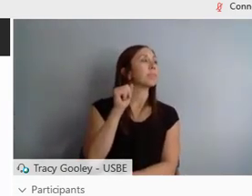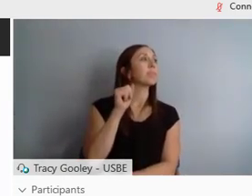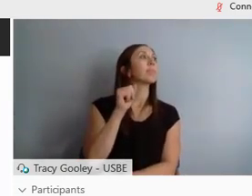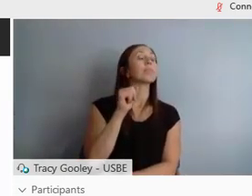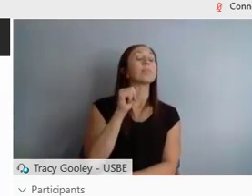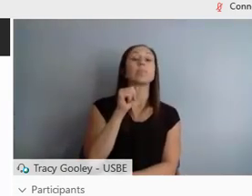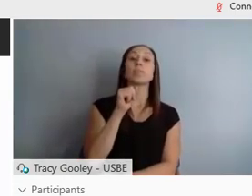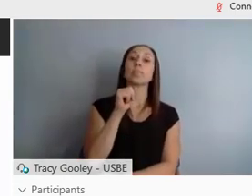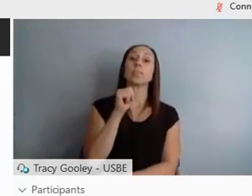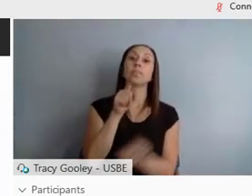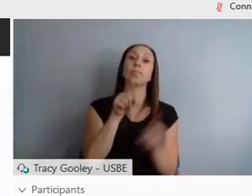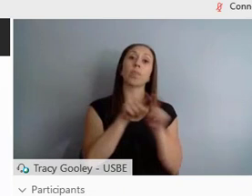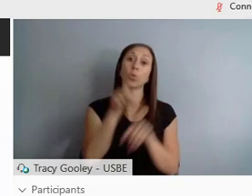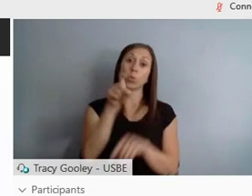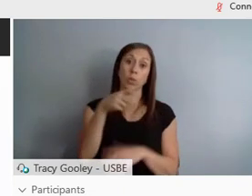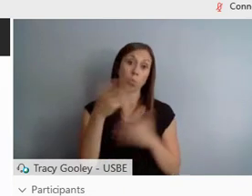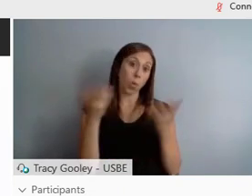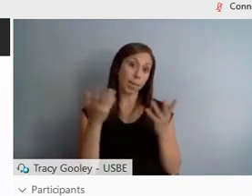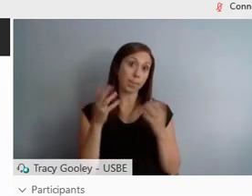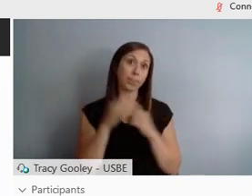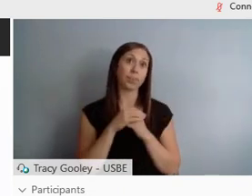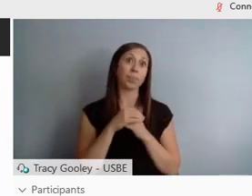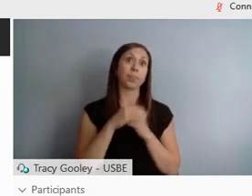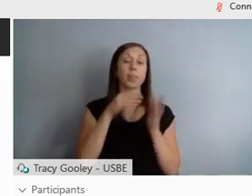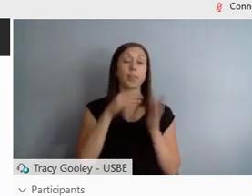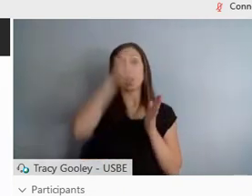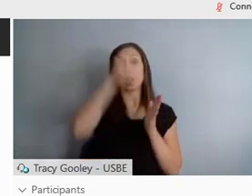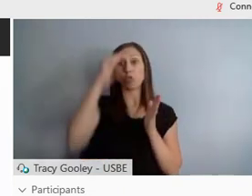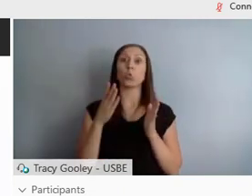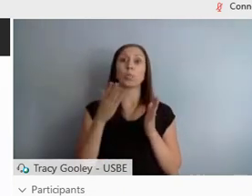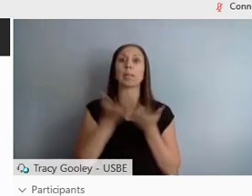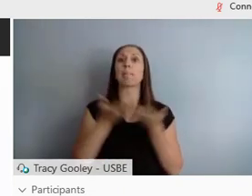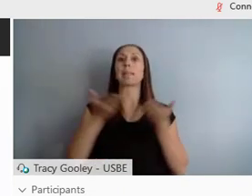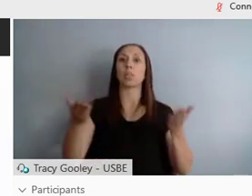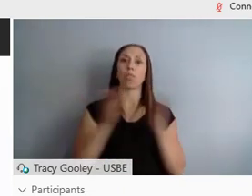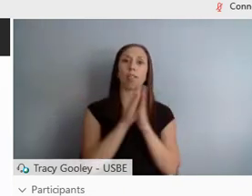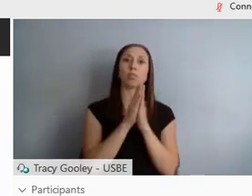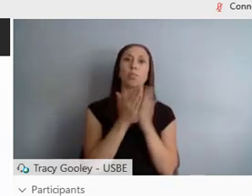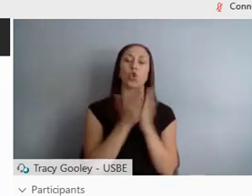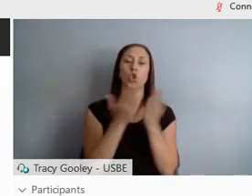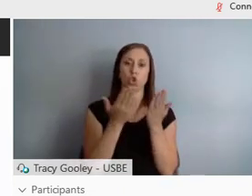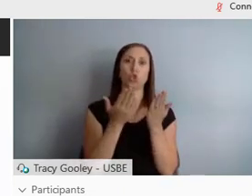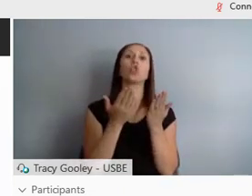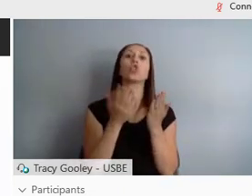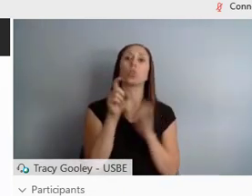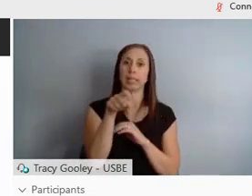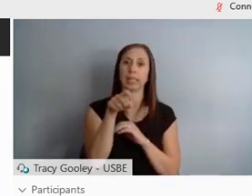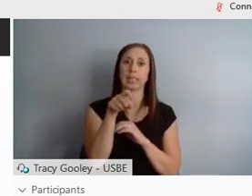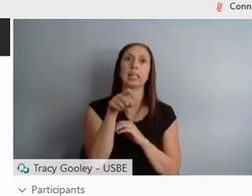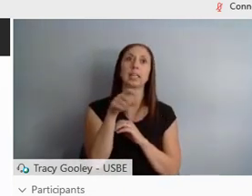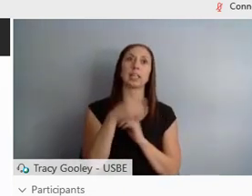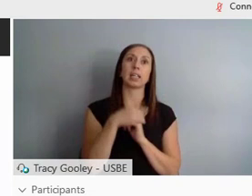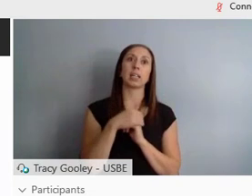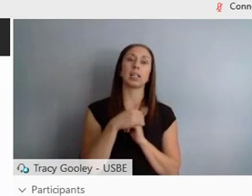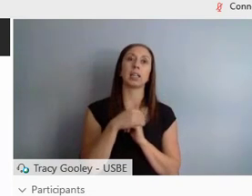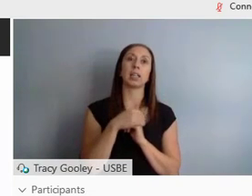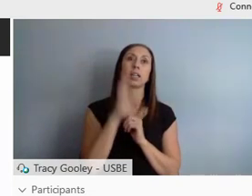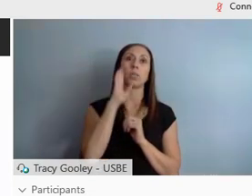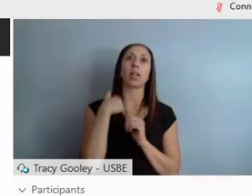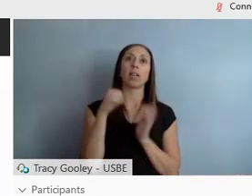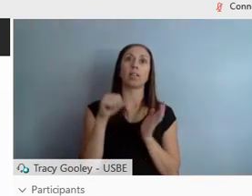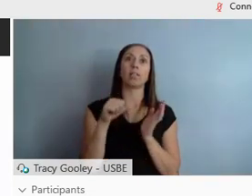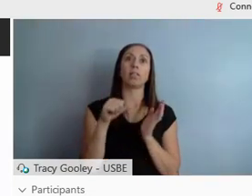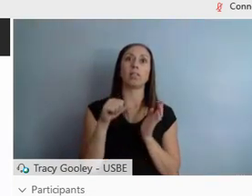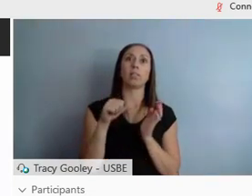you'll also need, excuse me, the student materials booklet that has the page,